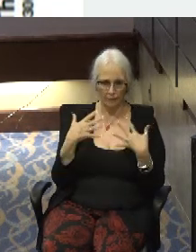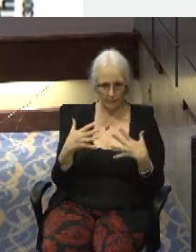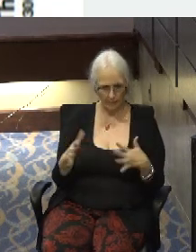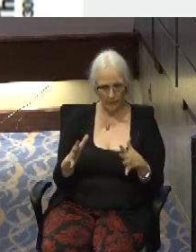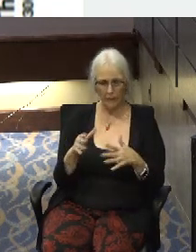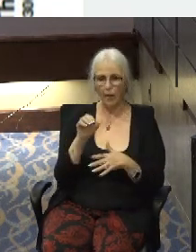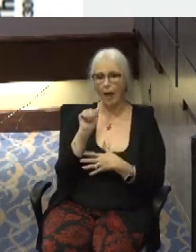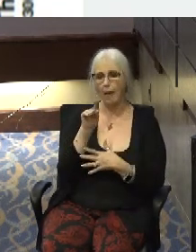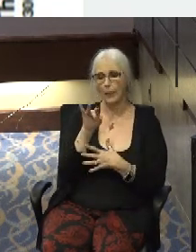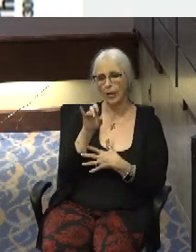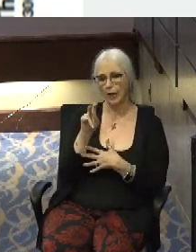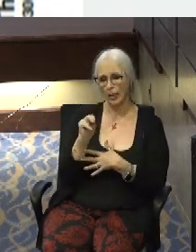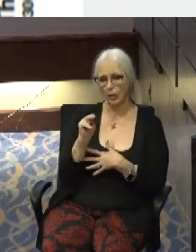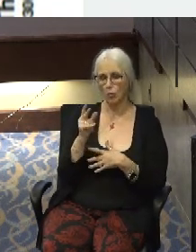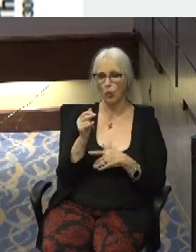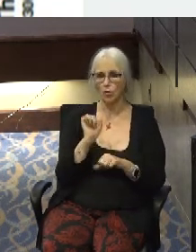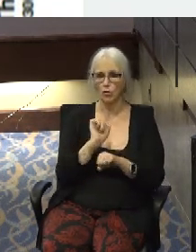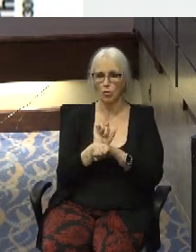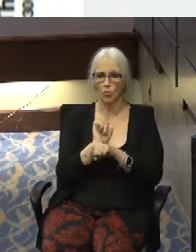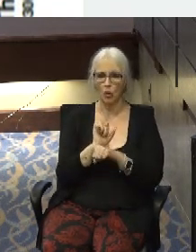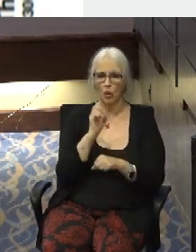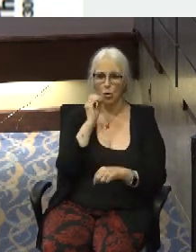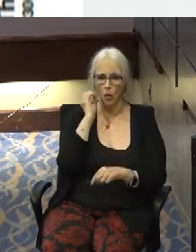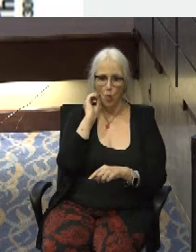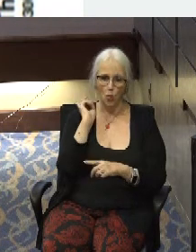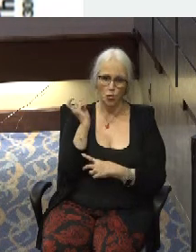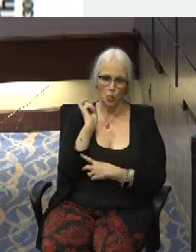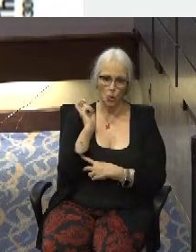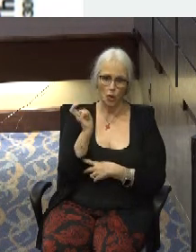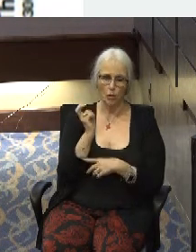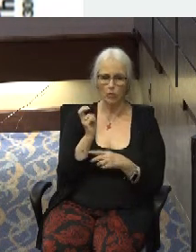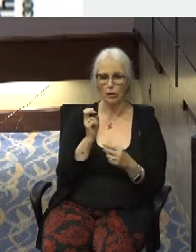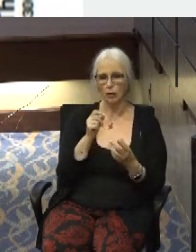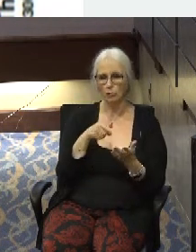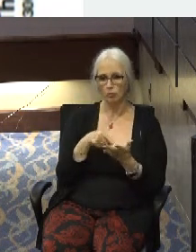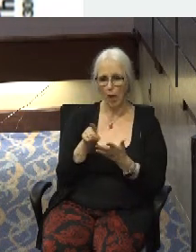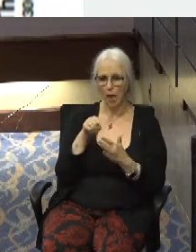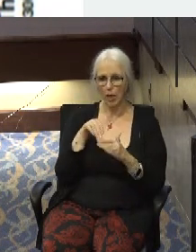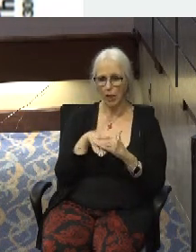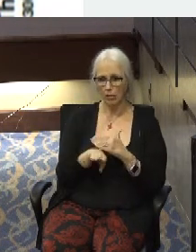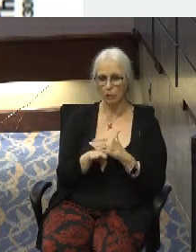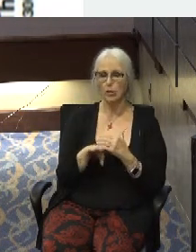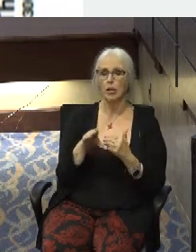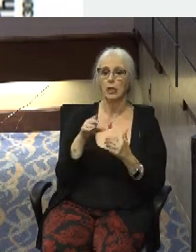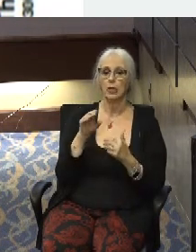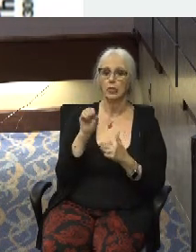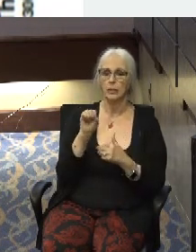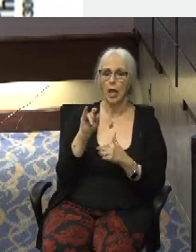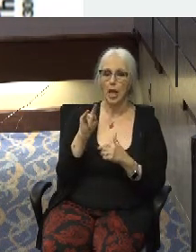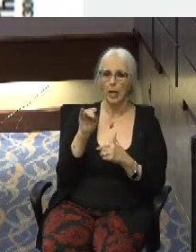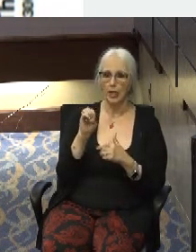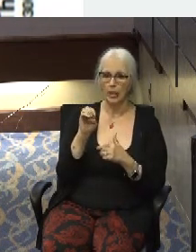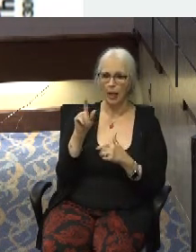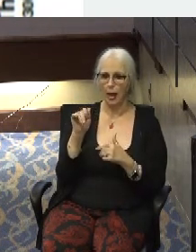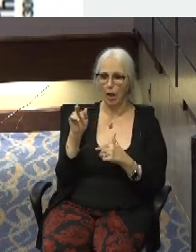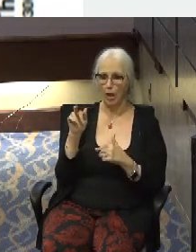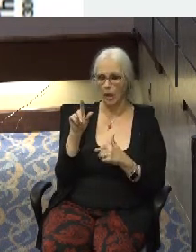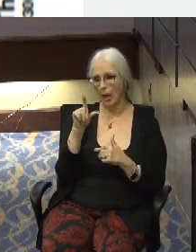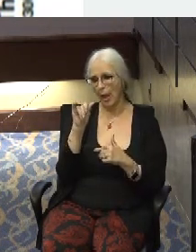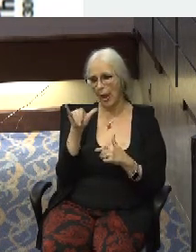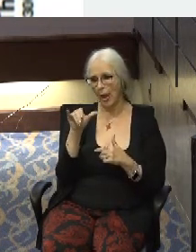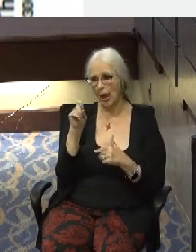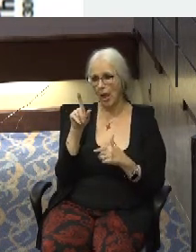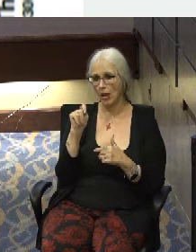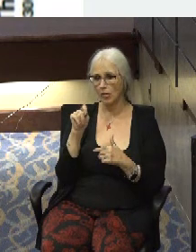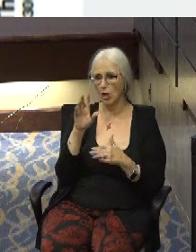applicant proposes to operate guided home tours for compensation on site. This is their site layout on the